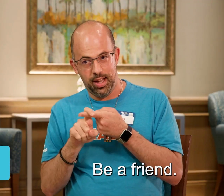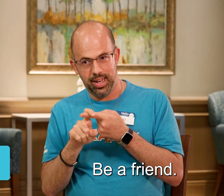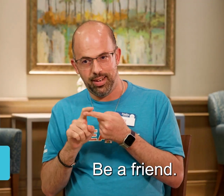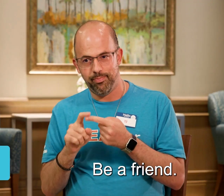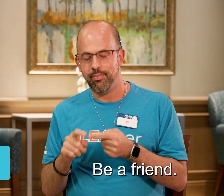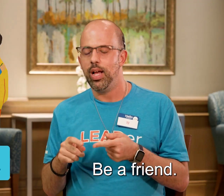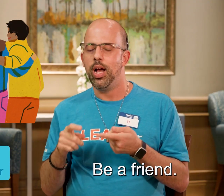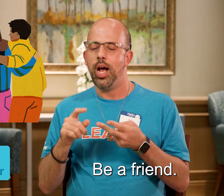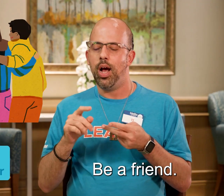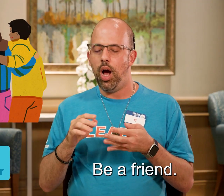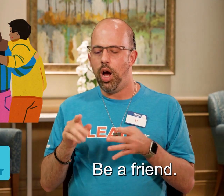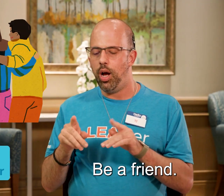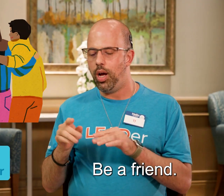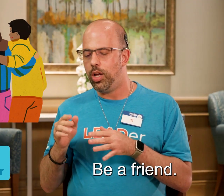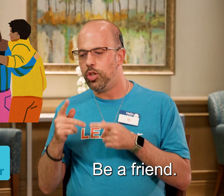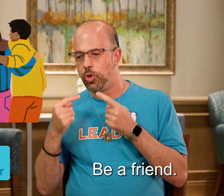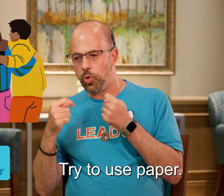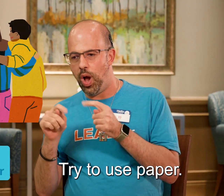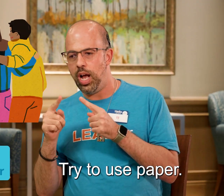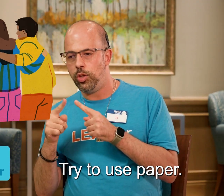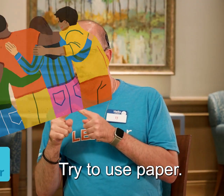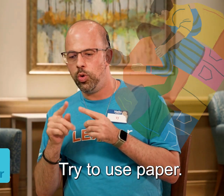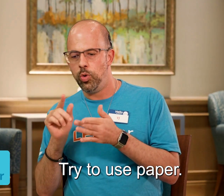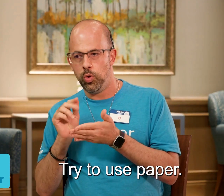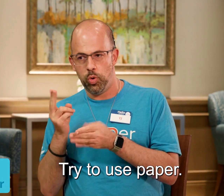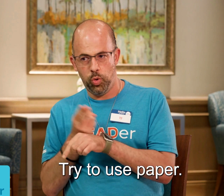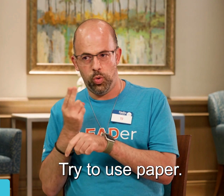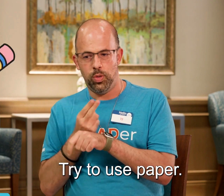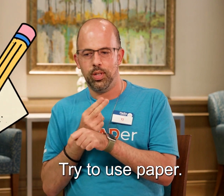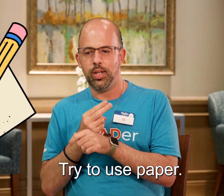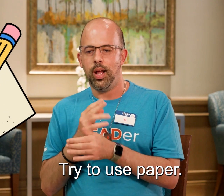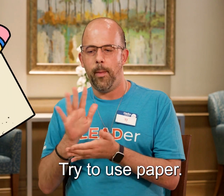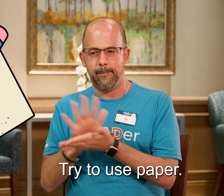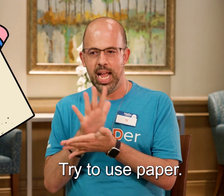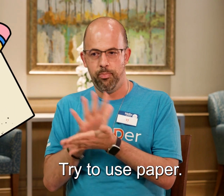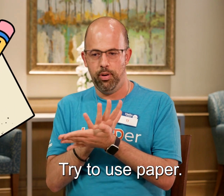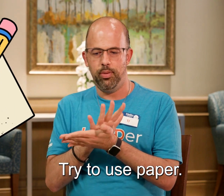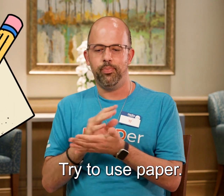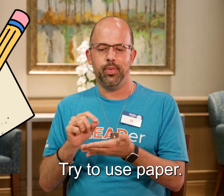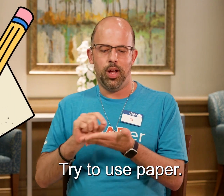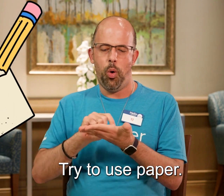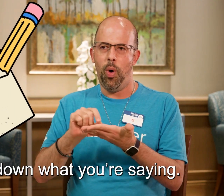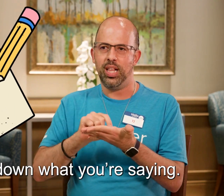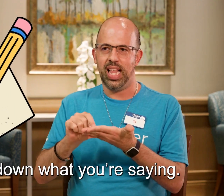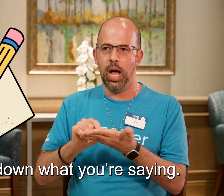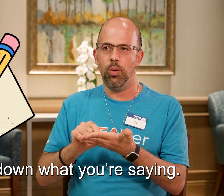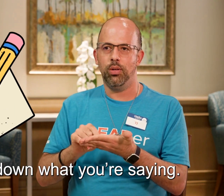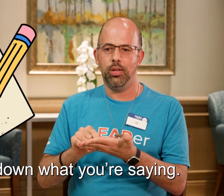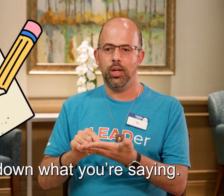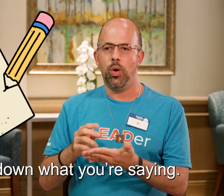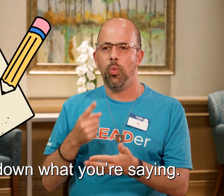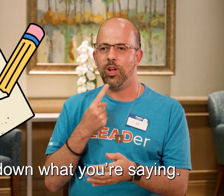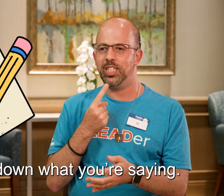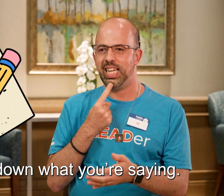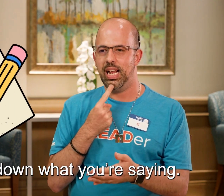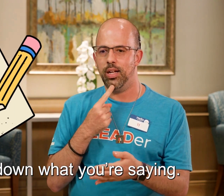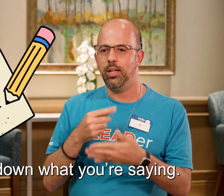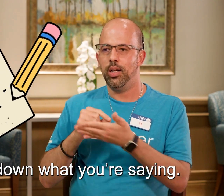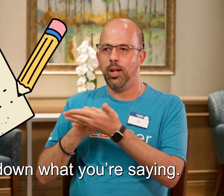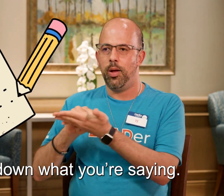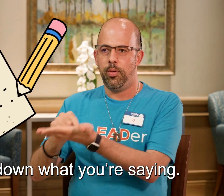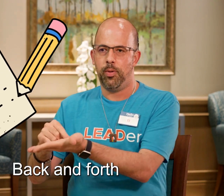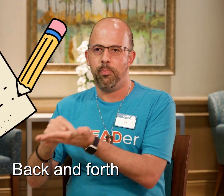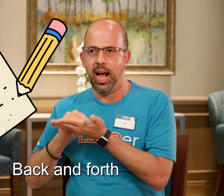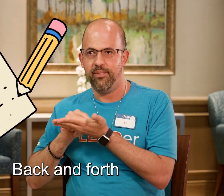a friend. Try to use paper, write down what you're